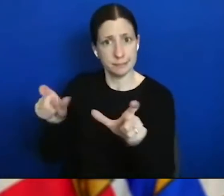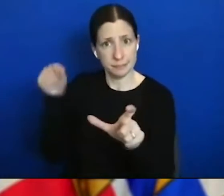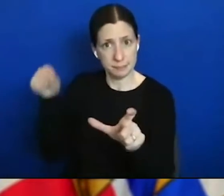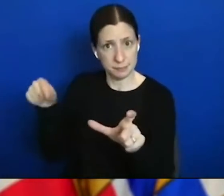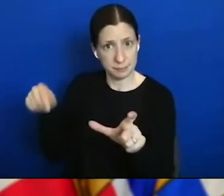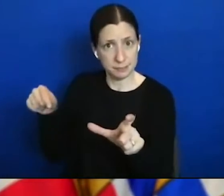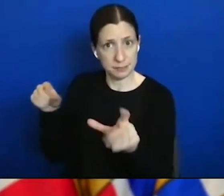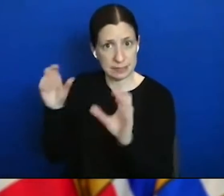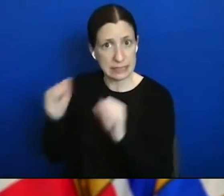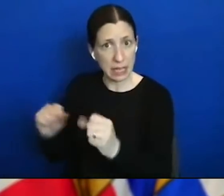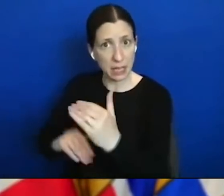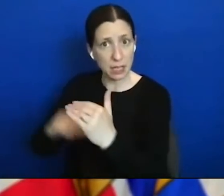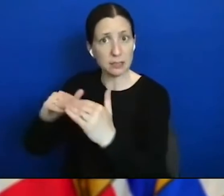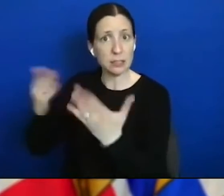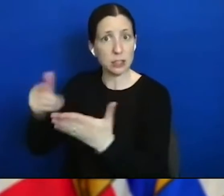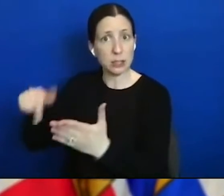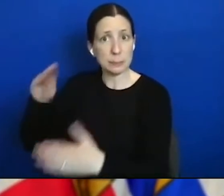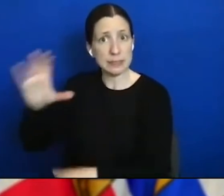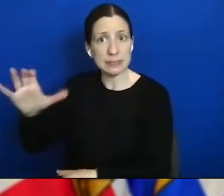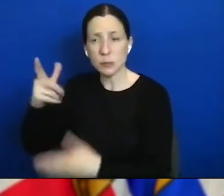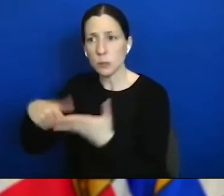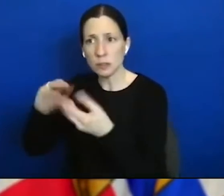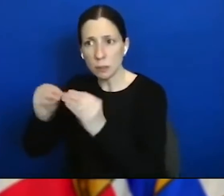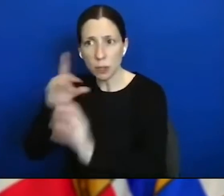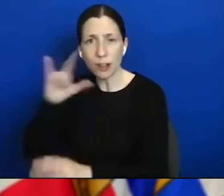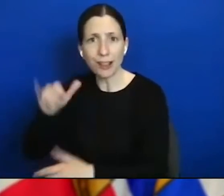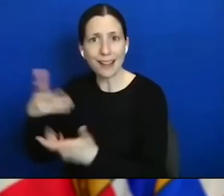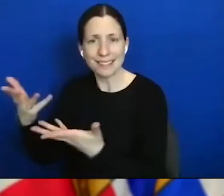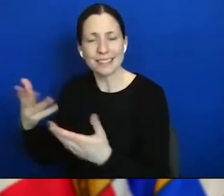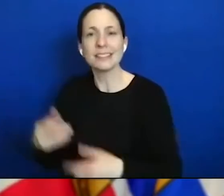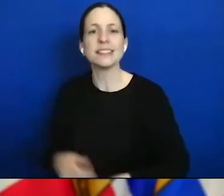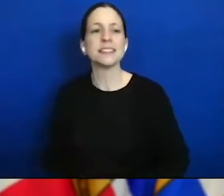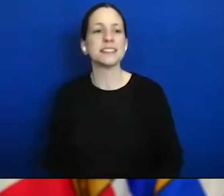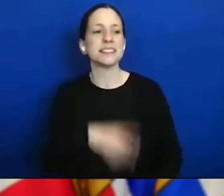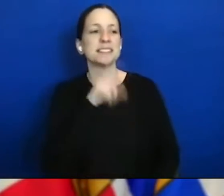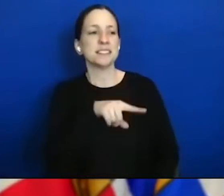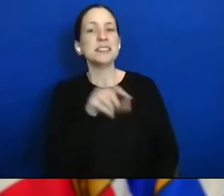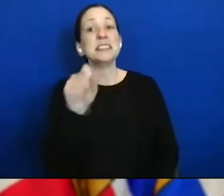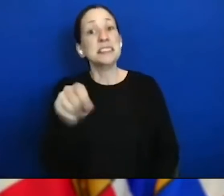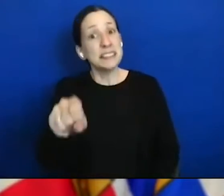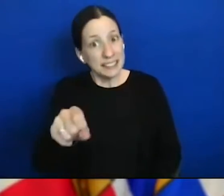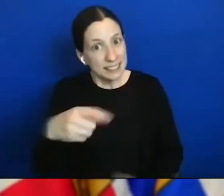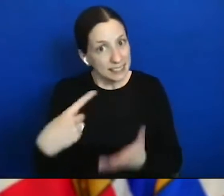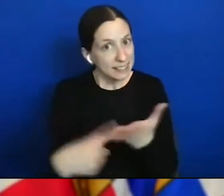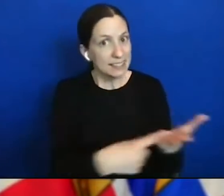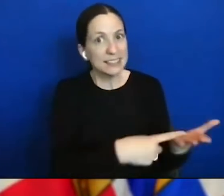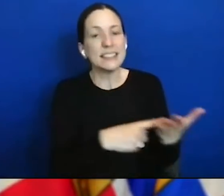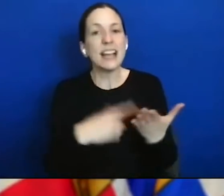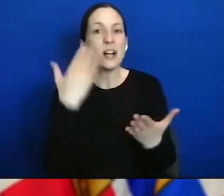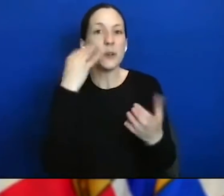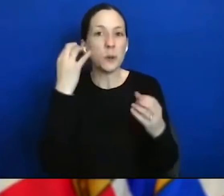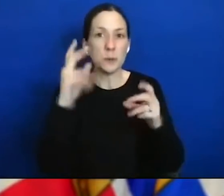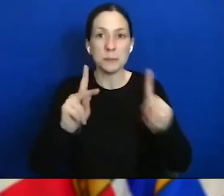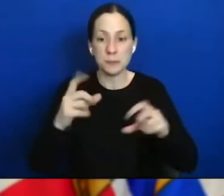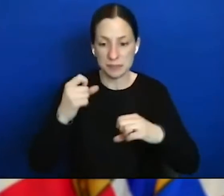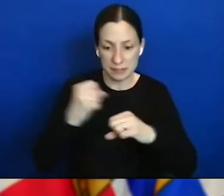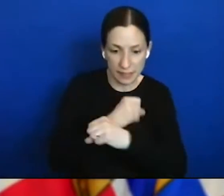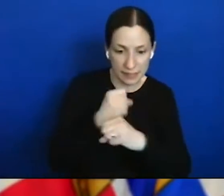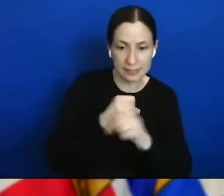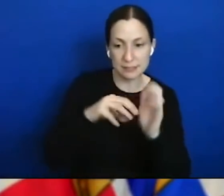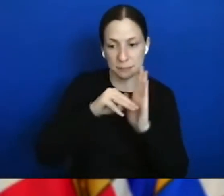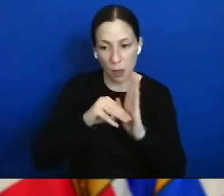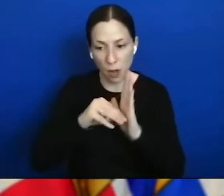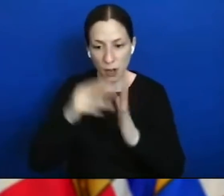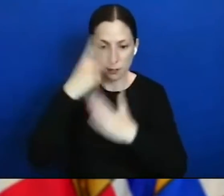is it even possible? Yeah, there's a lot of discussion about that, I think. I know the modelers have been obsessed with the